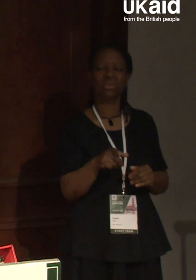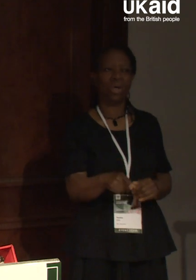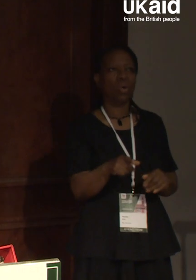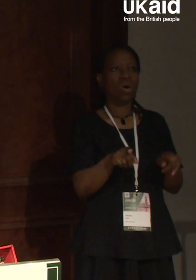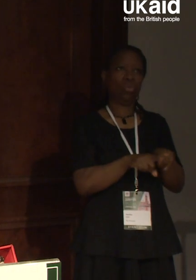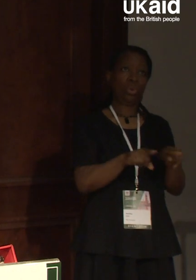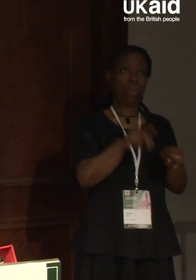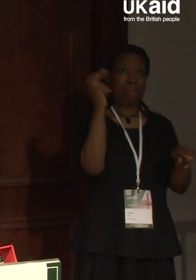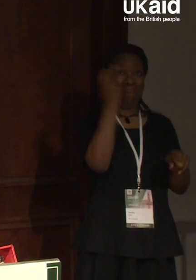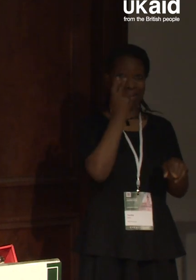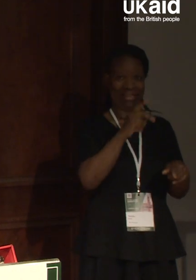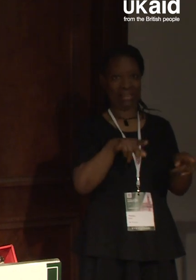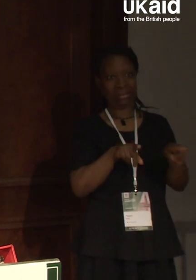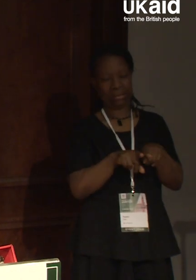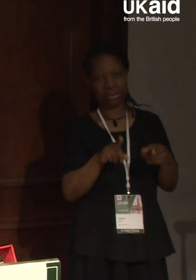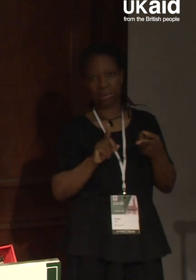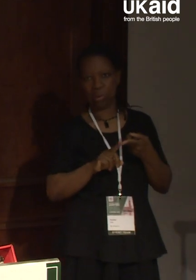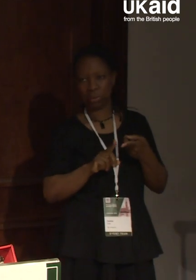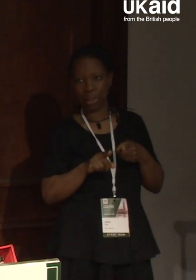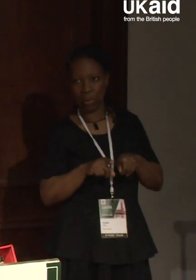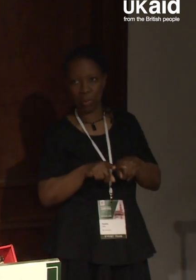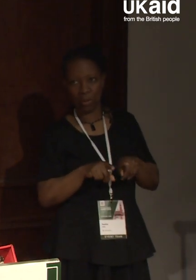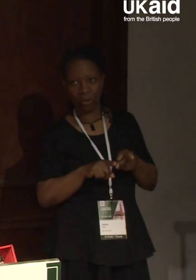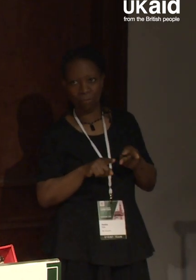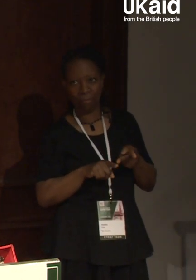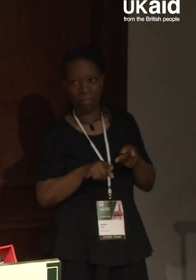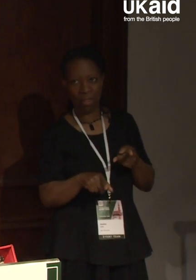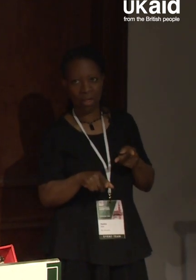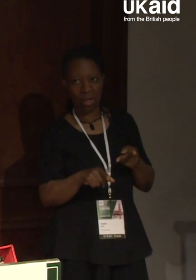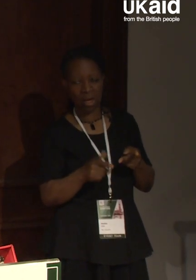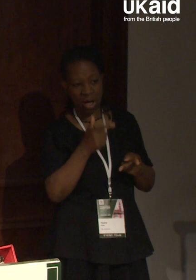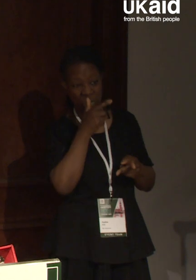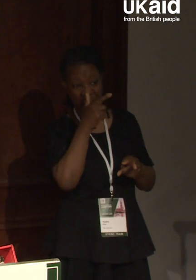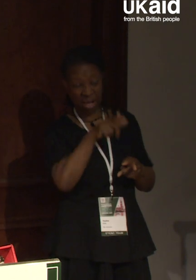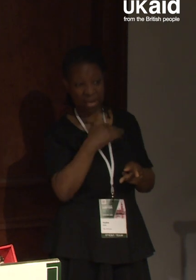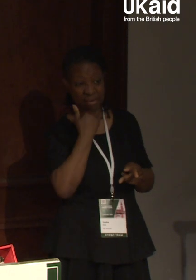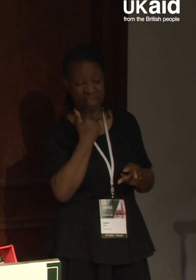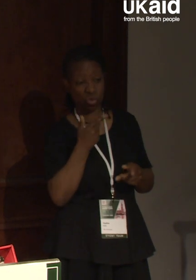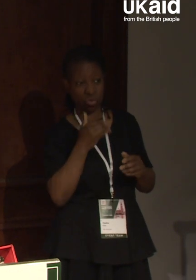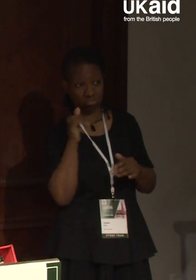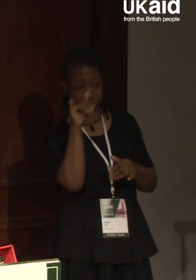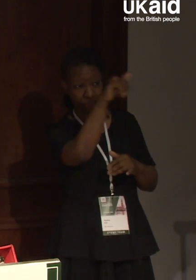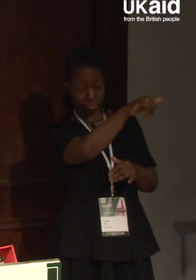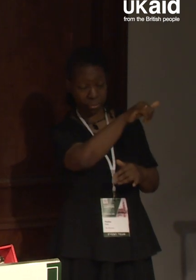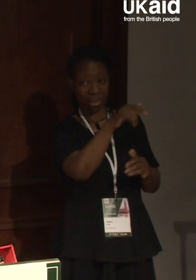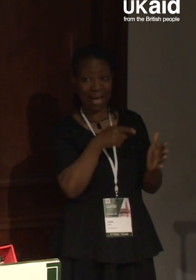but also a little jet-lagged and feeling a bit muggy in the head is I was lucky enough to be in Abu Dhabi on Sunday at